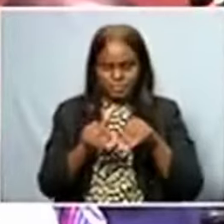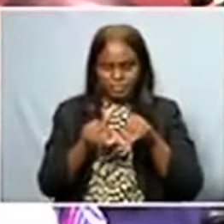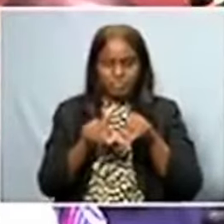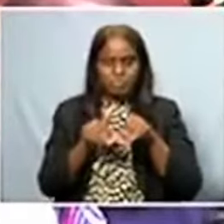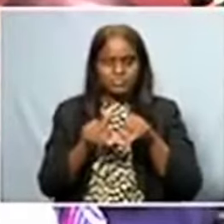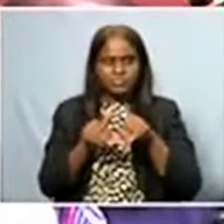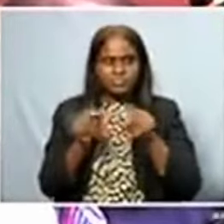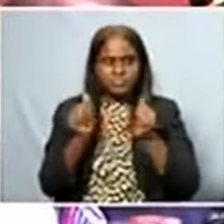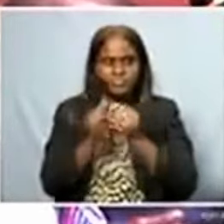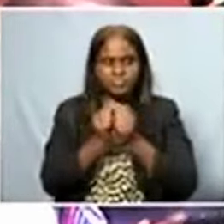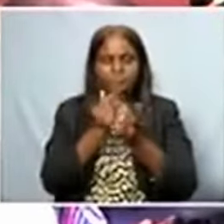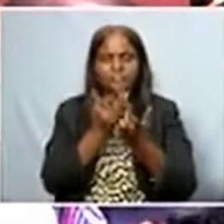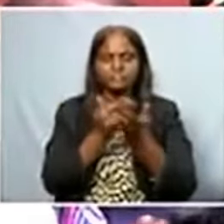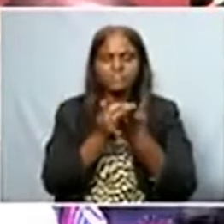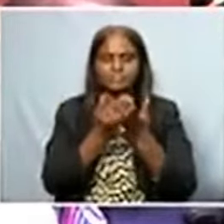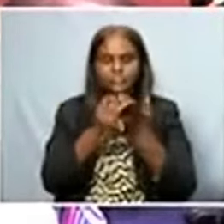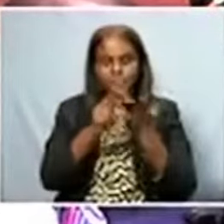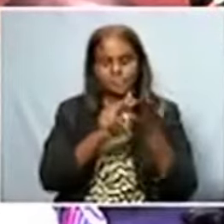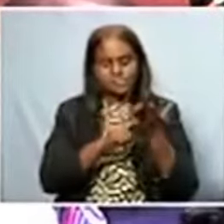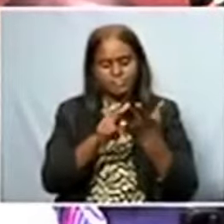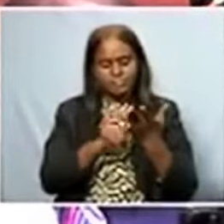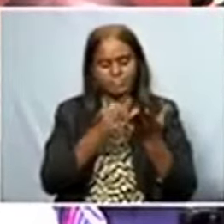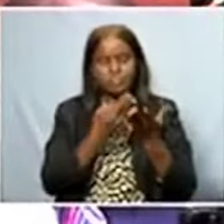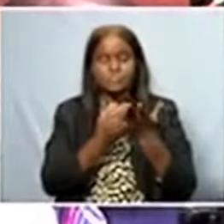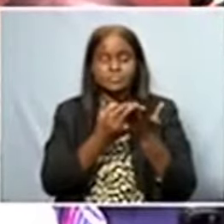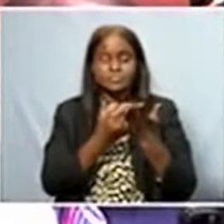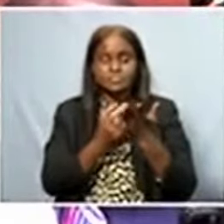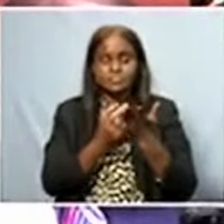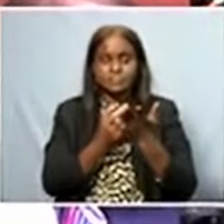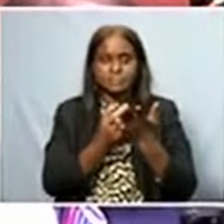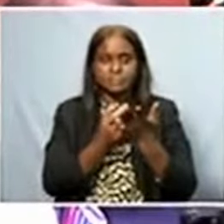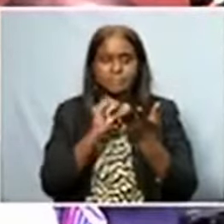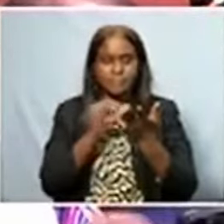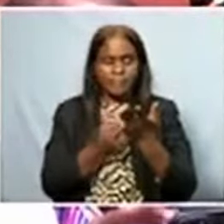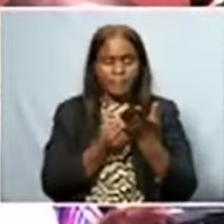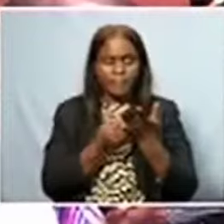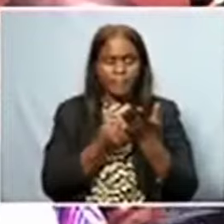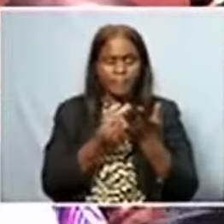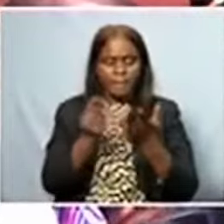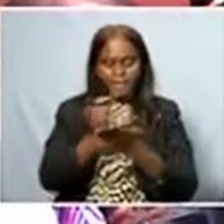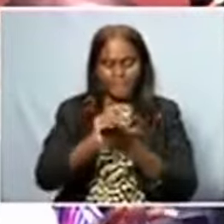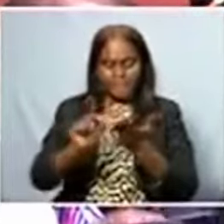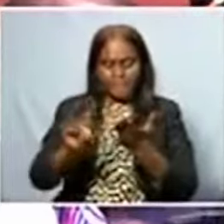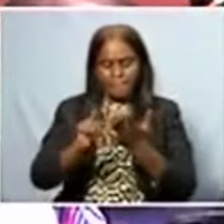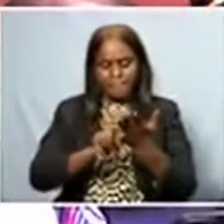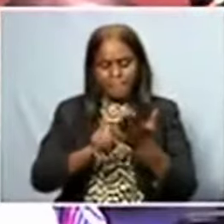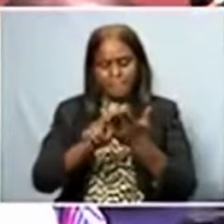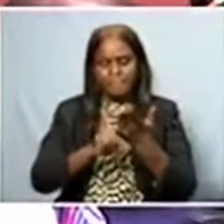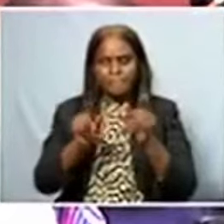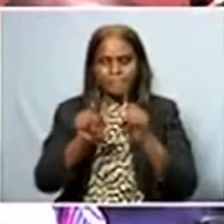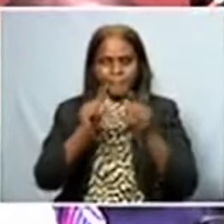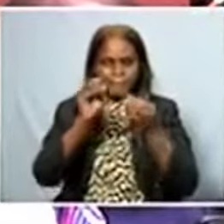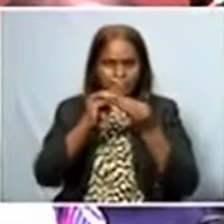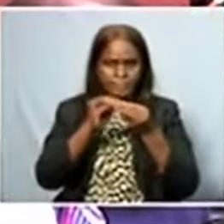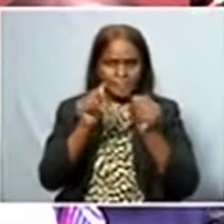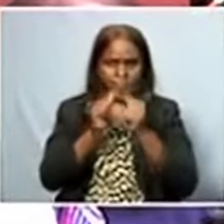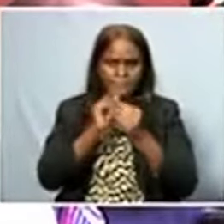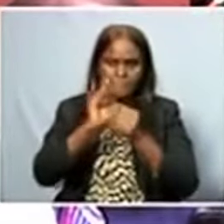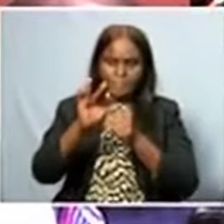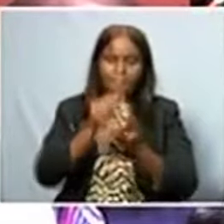withdrawing in terms of the records on the of our handset. And further, with